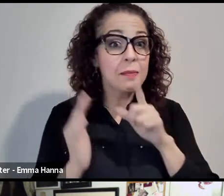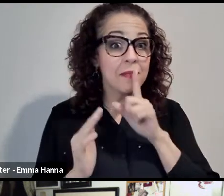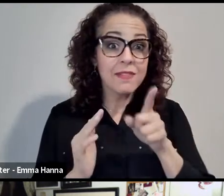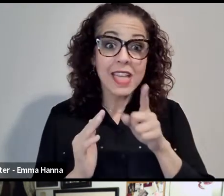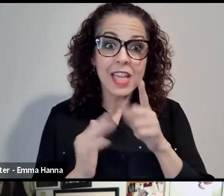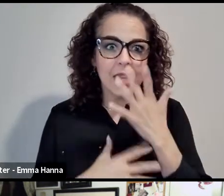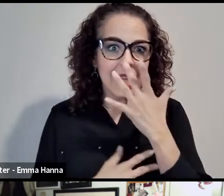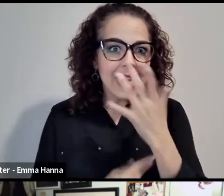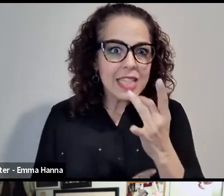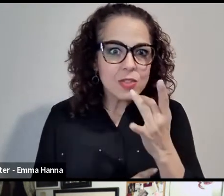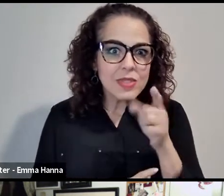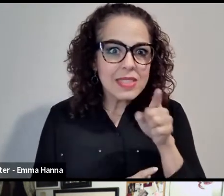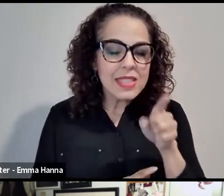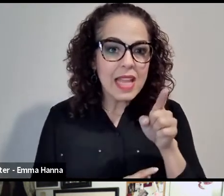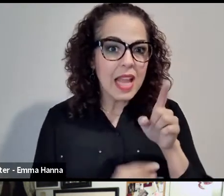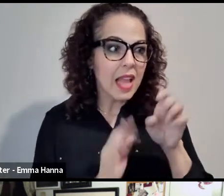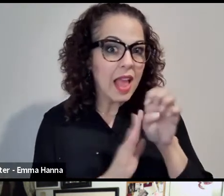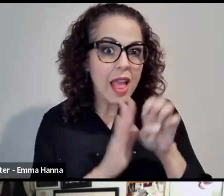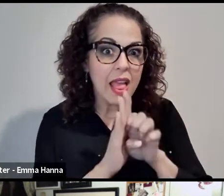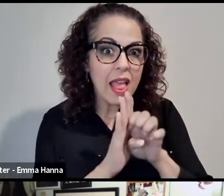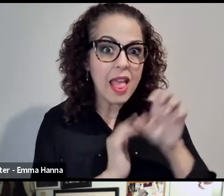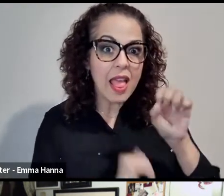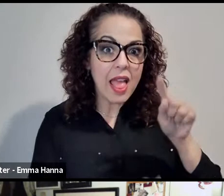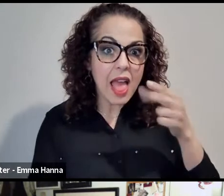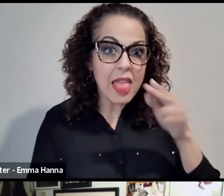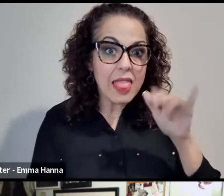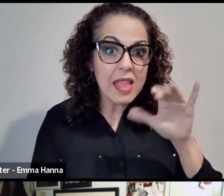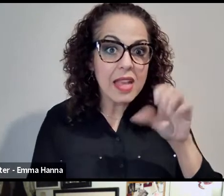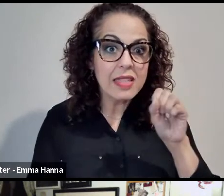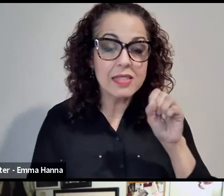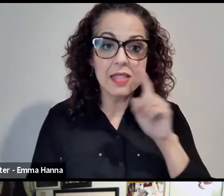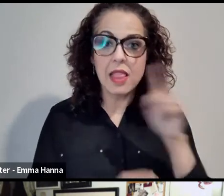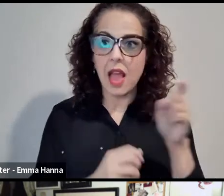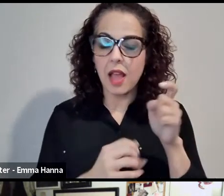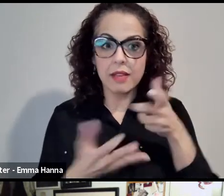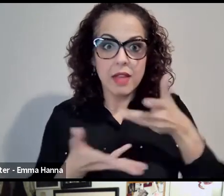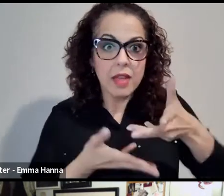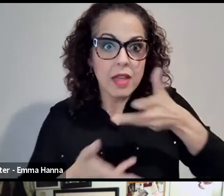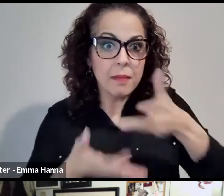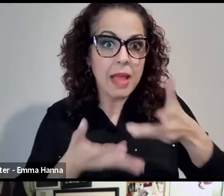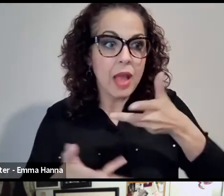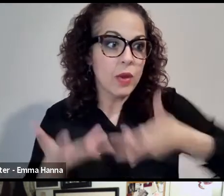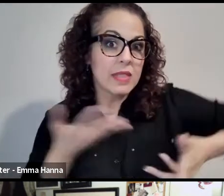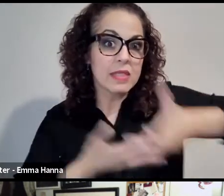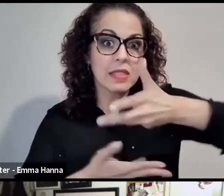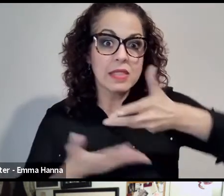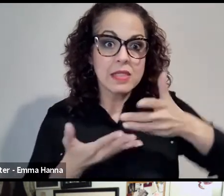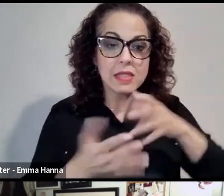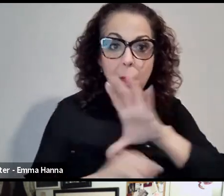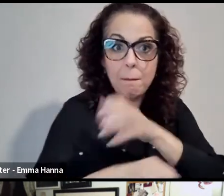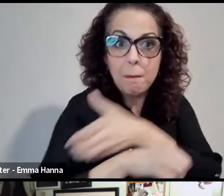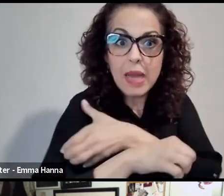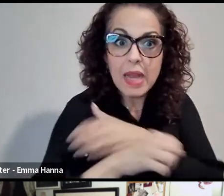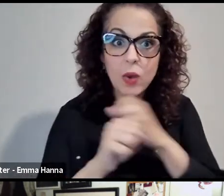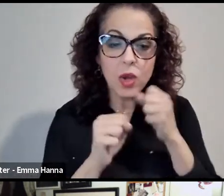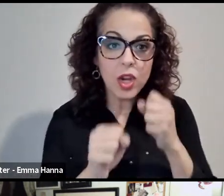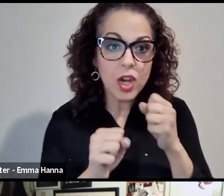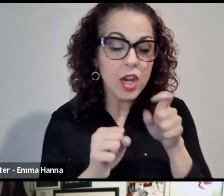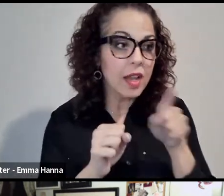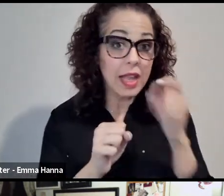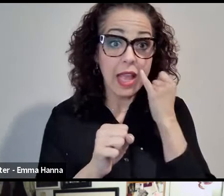interested in the ethics of the studio, of like the power dynamics, you know, what, if I'm drawing